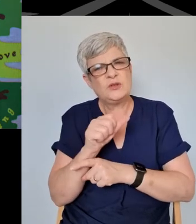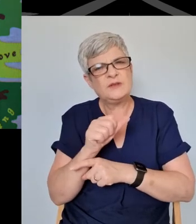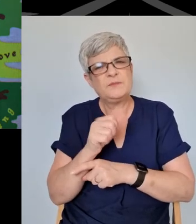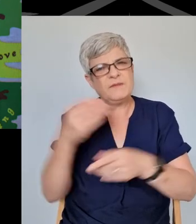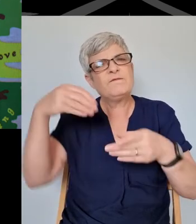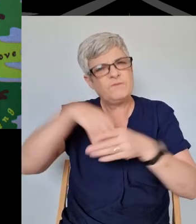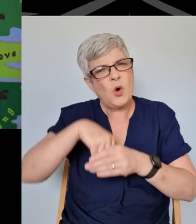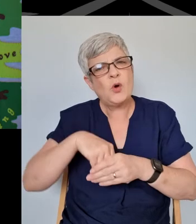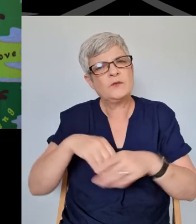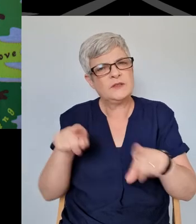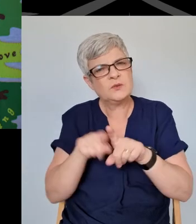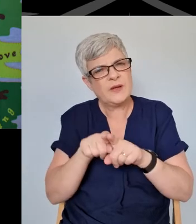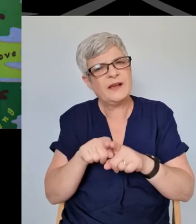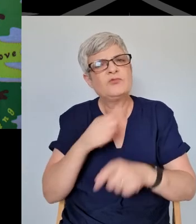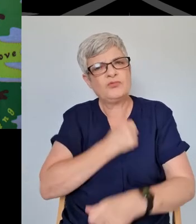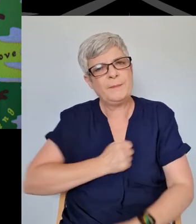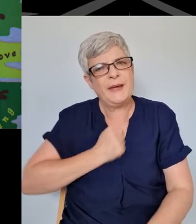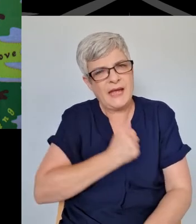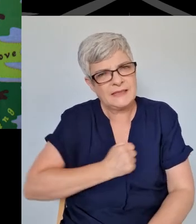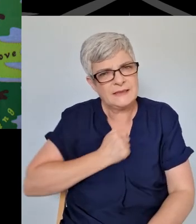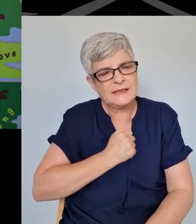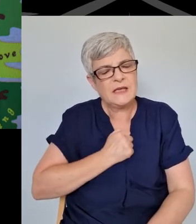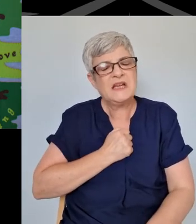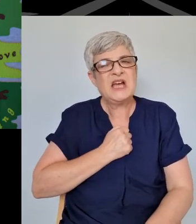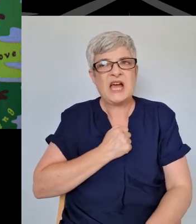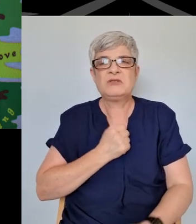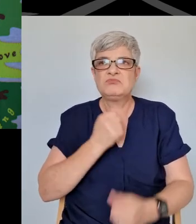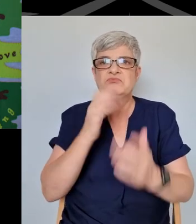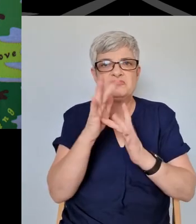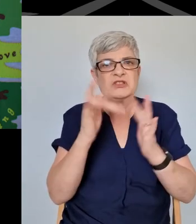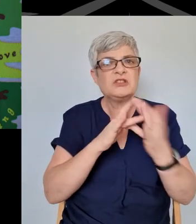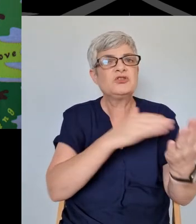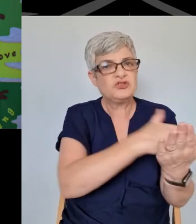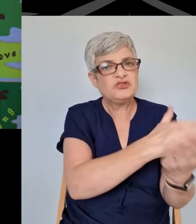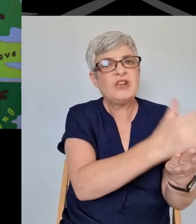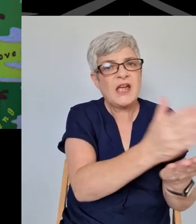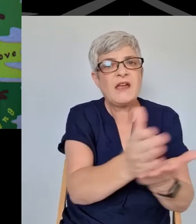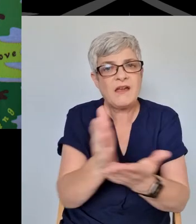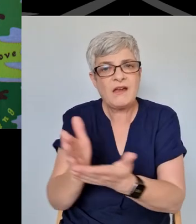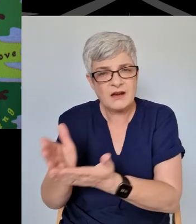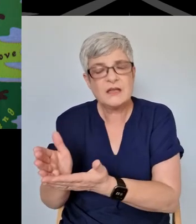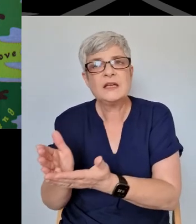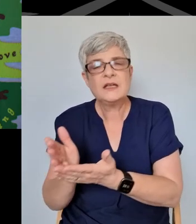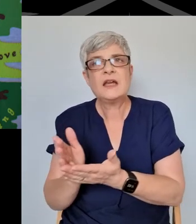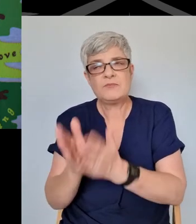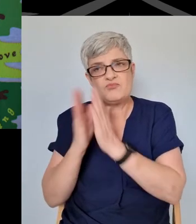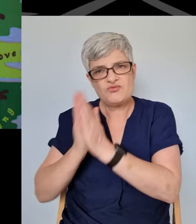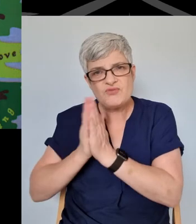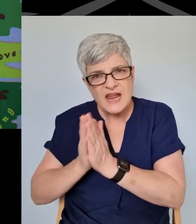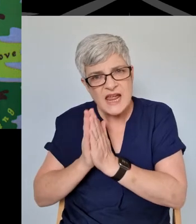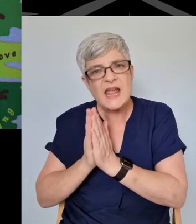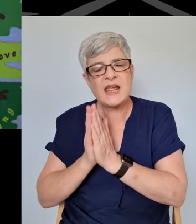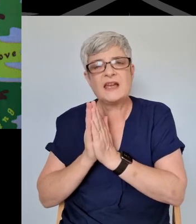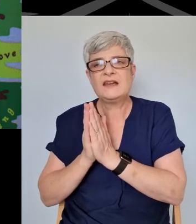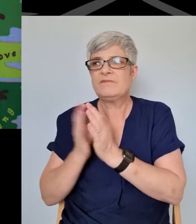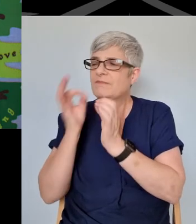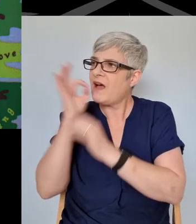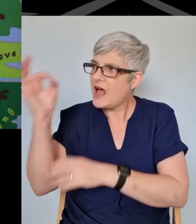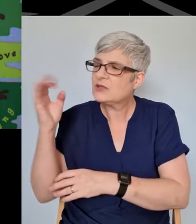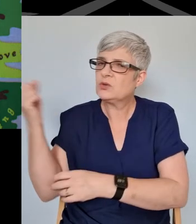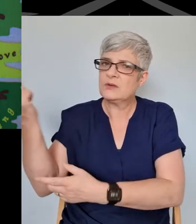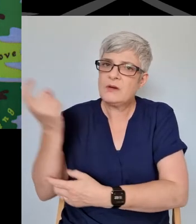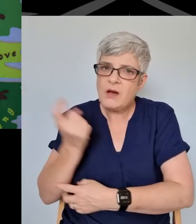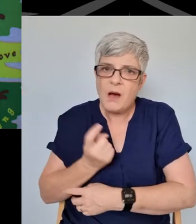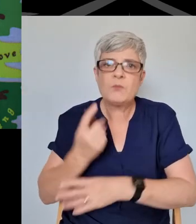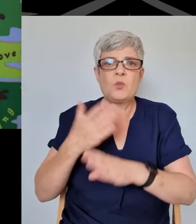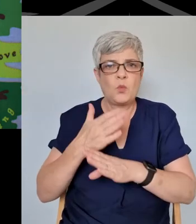play our part in sharing about Jesus, play our part in praying to you to come and work